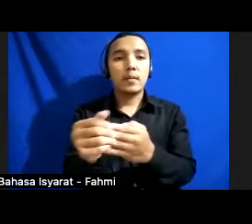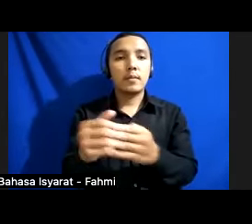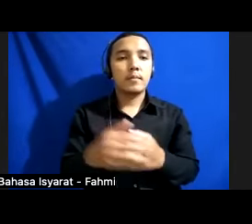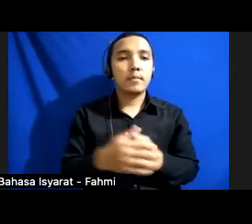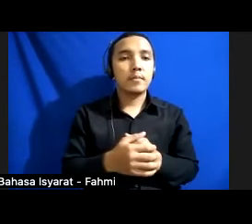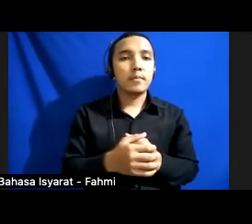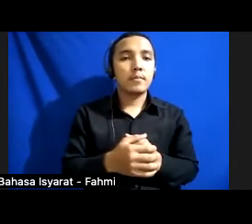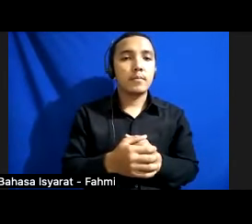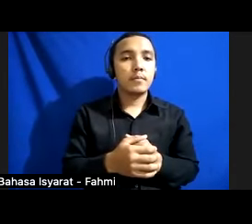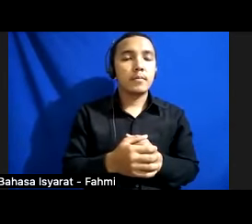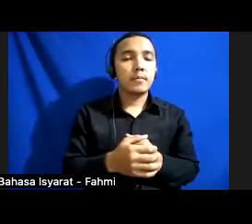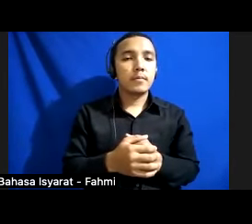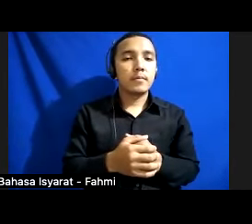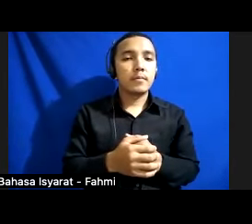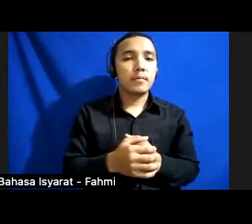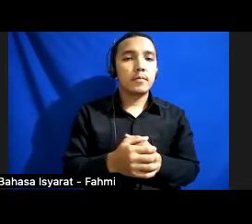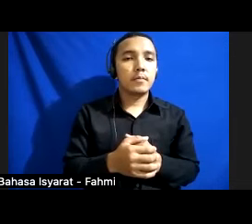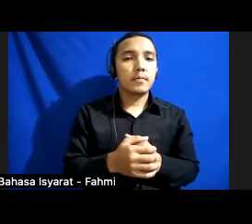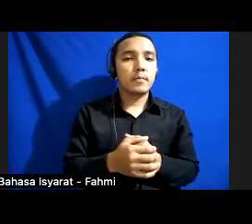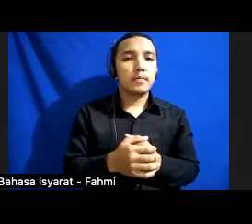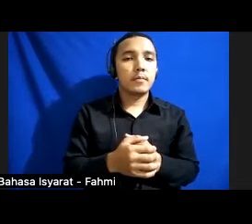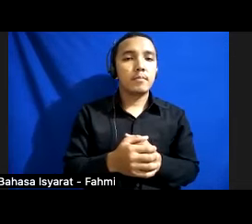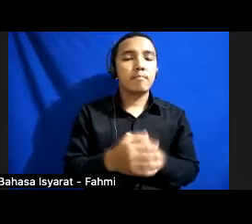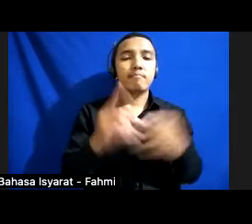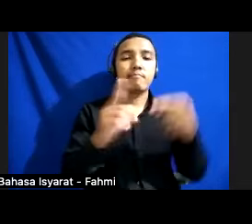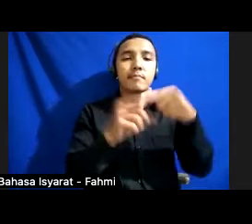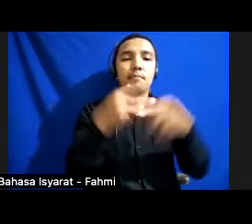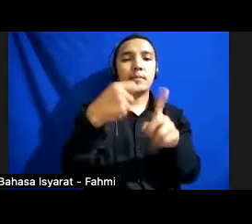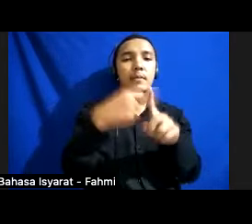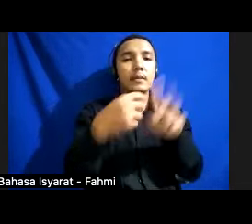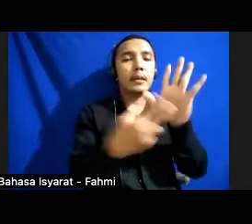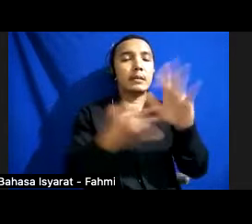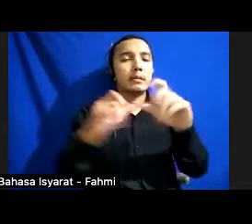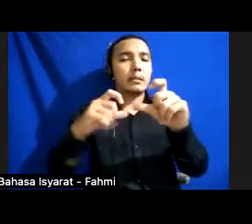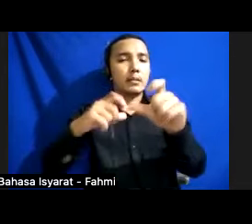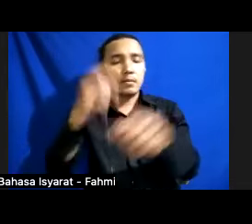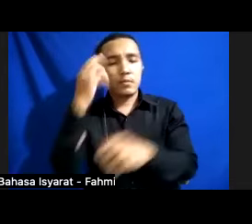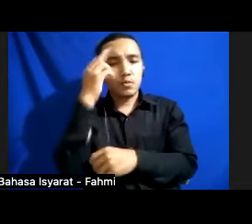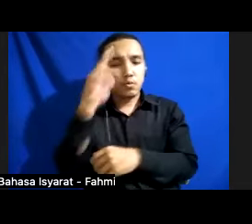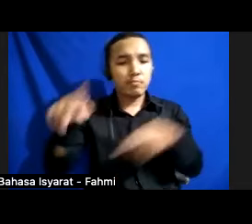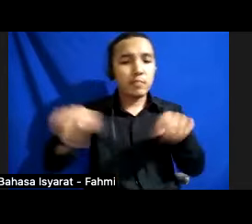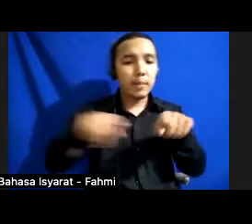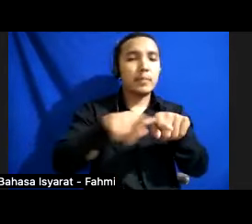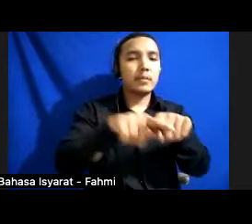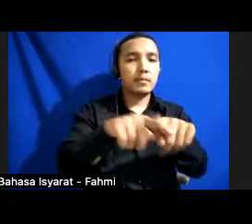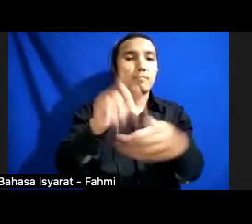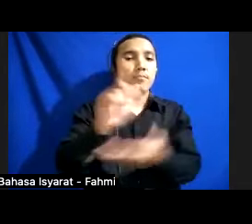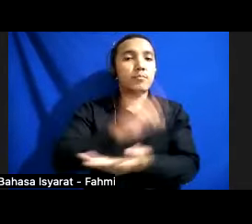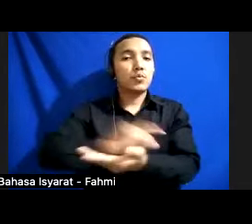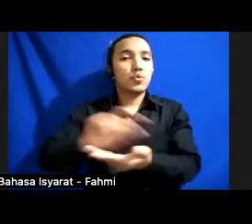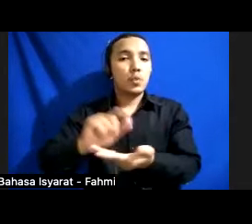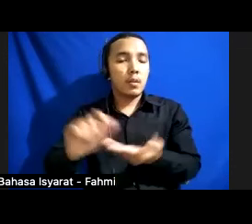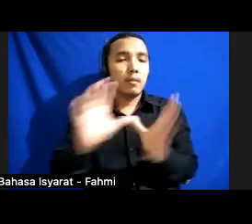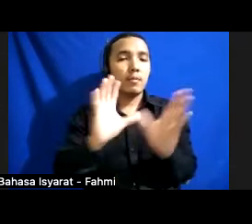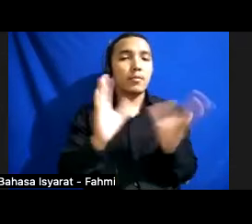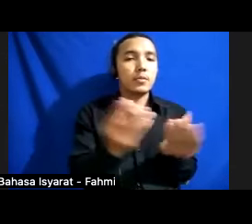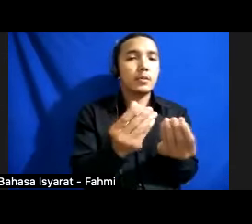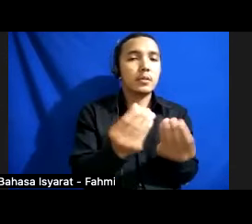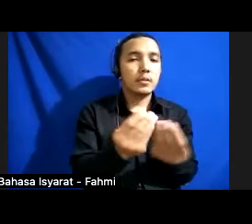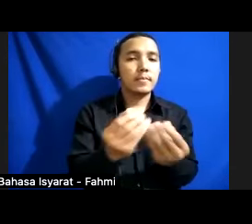therapy tools, technical guidance for assisting special inclusive school teachers, as well as psychological